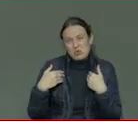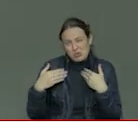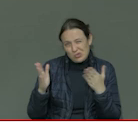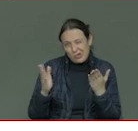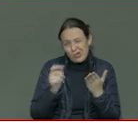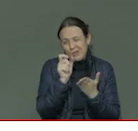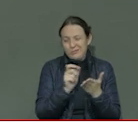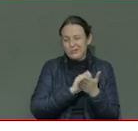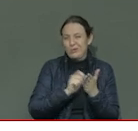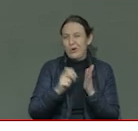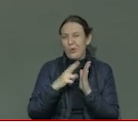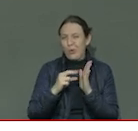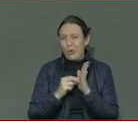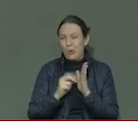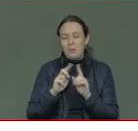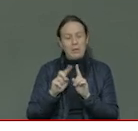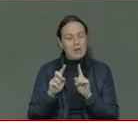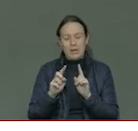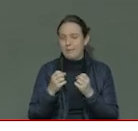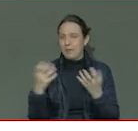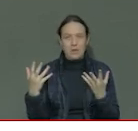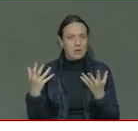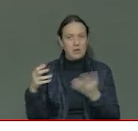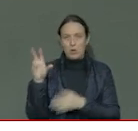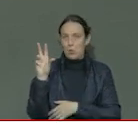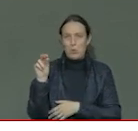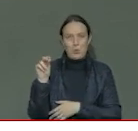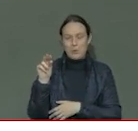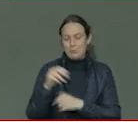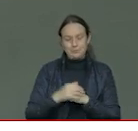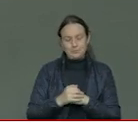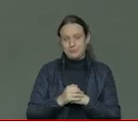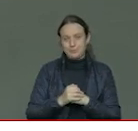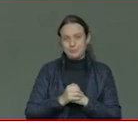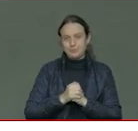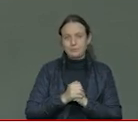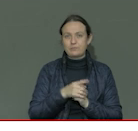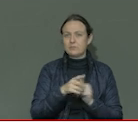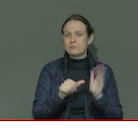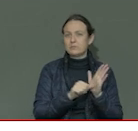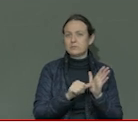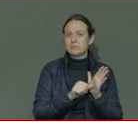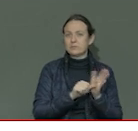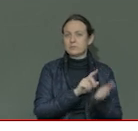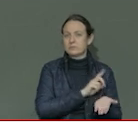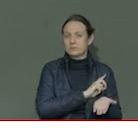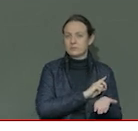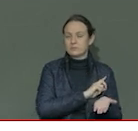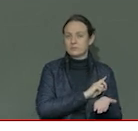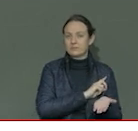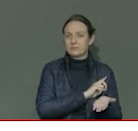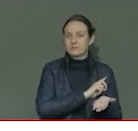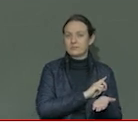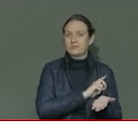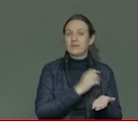note, but by far the majority do not have an author's note. Now, what is important about this? It adds